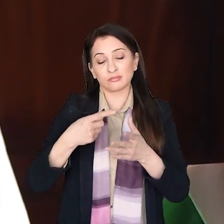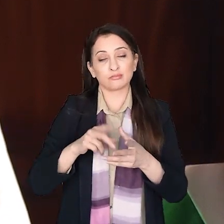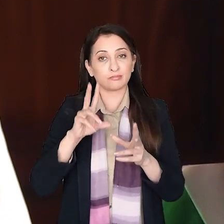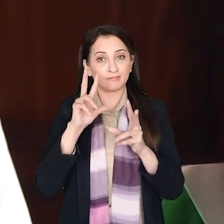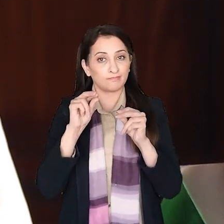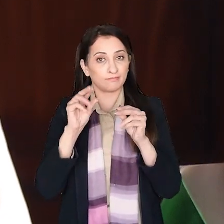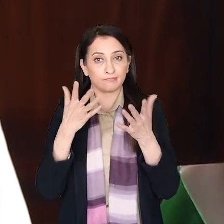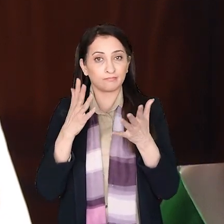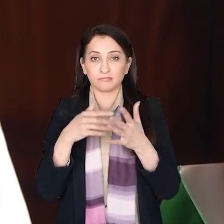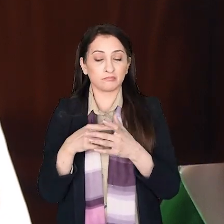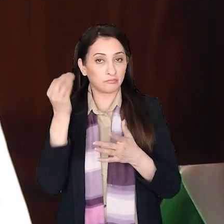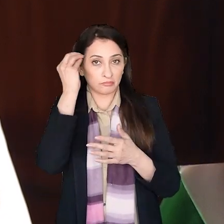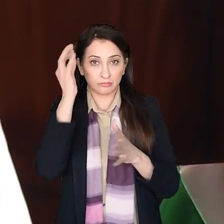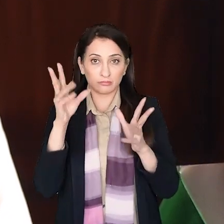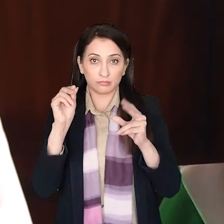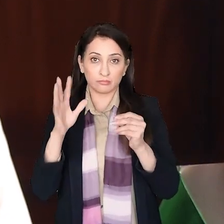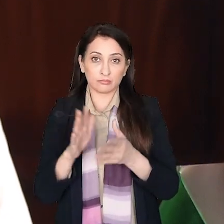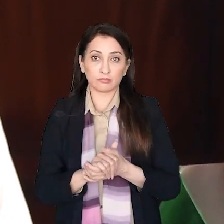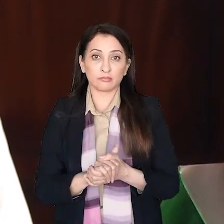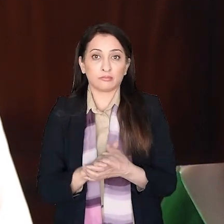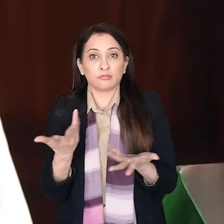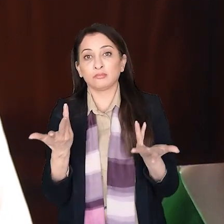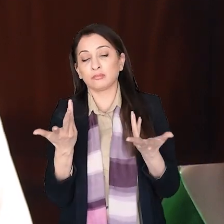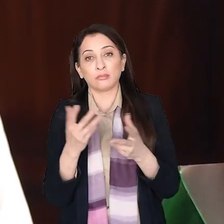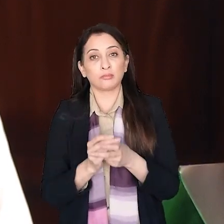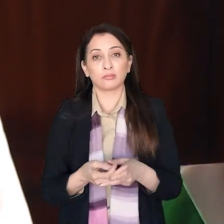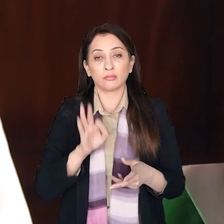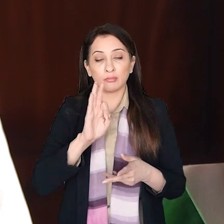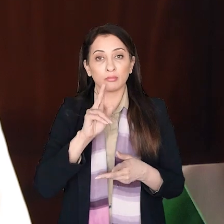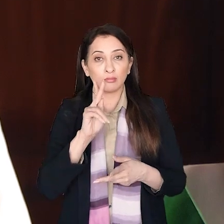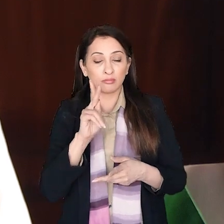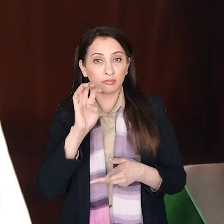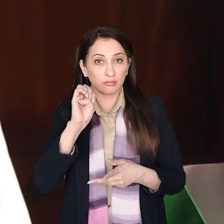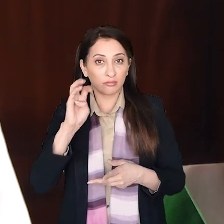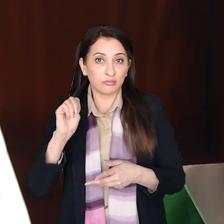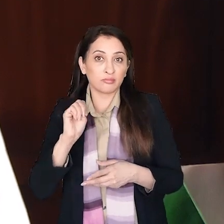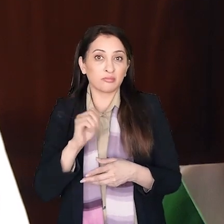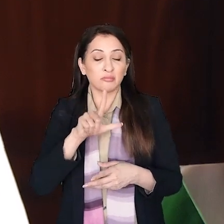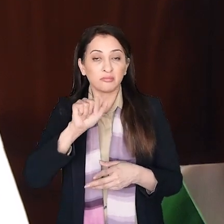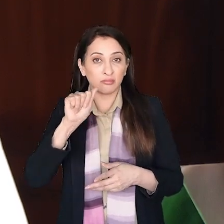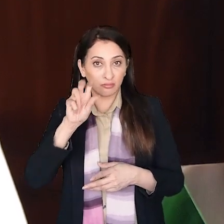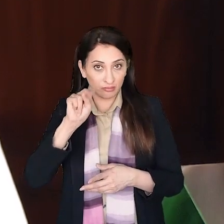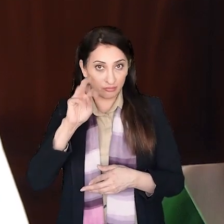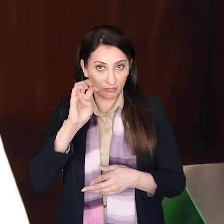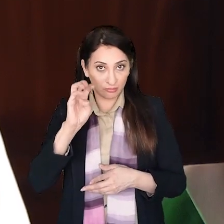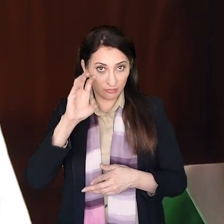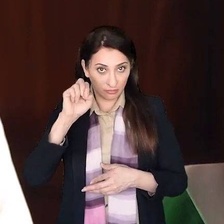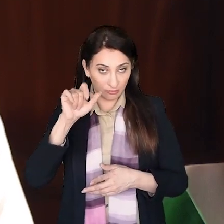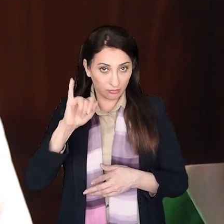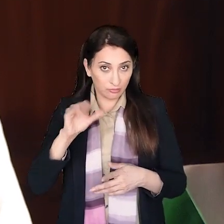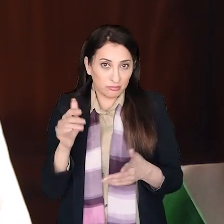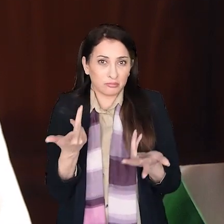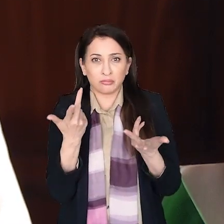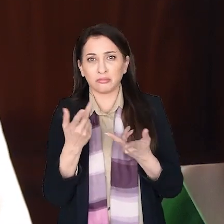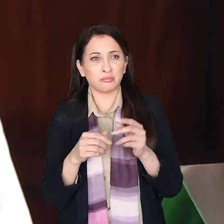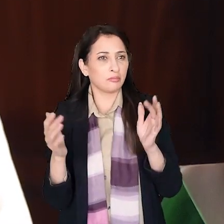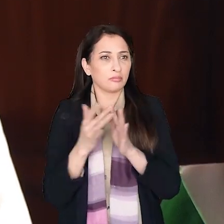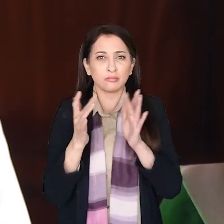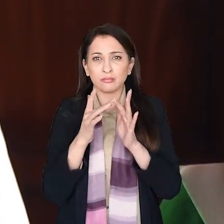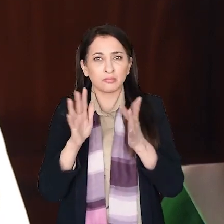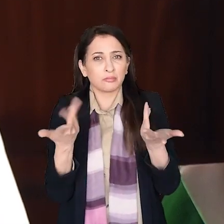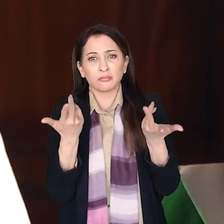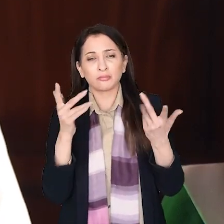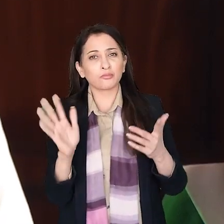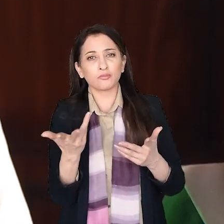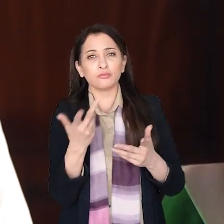exported. Now, whether that's freelancing, whether that's video editing, whether that's IT, whether that's online accounts, whether